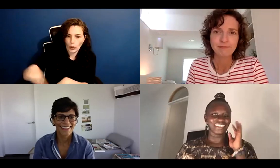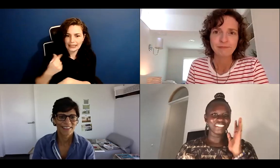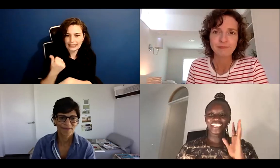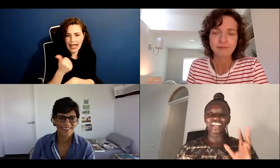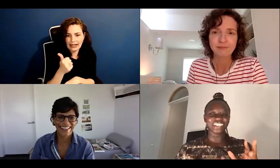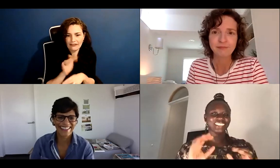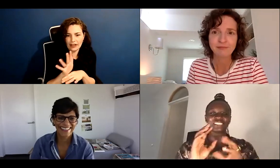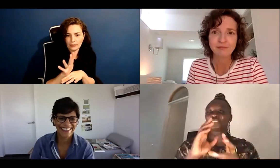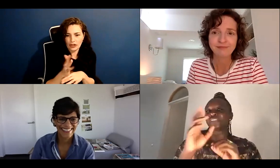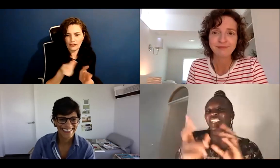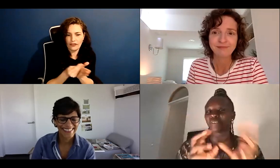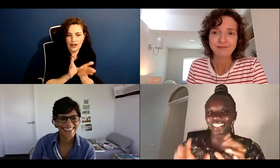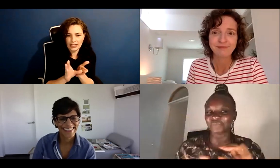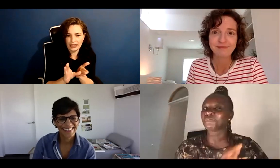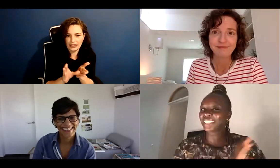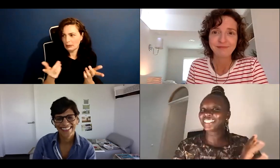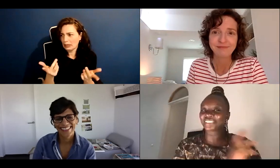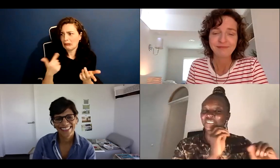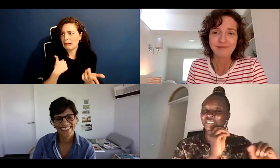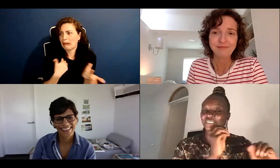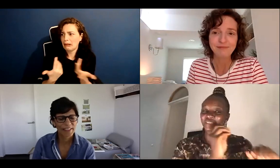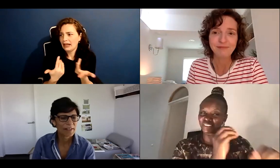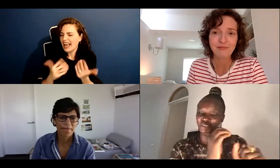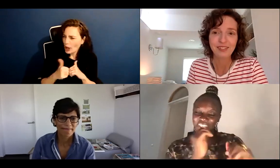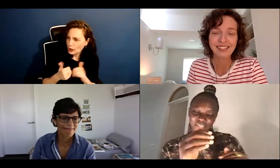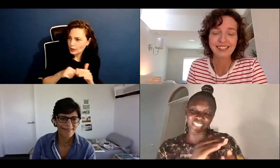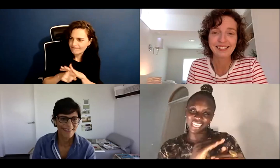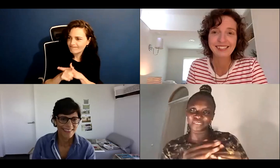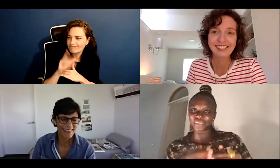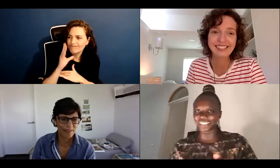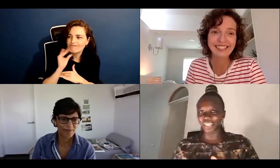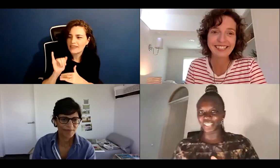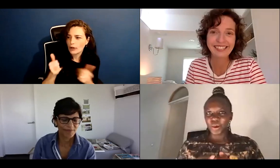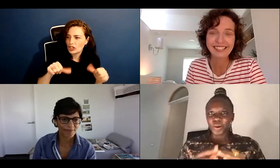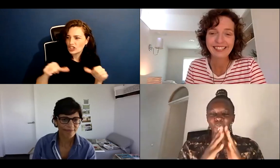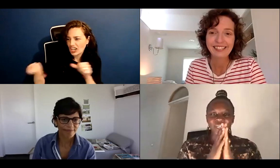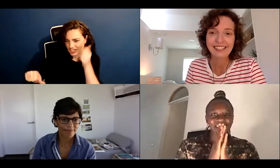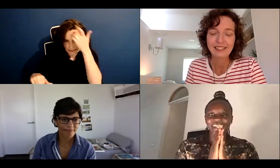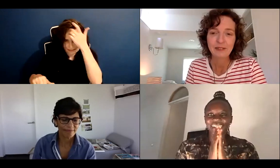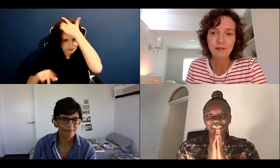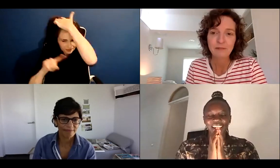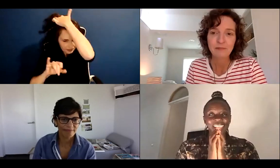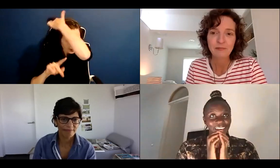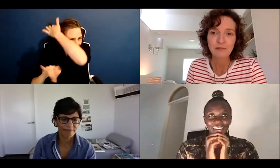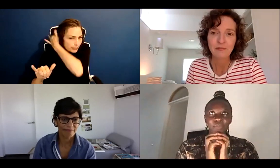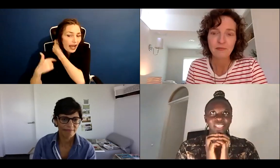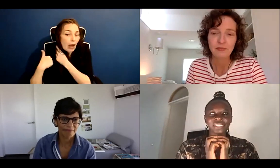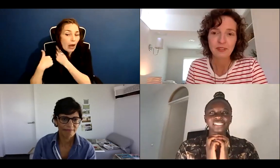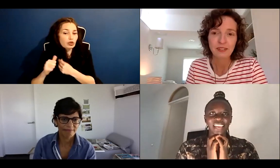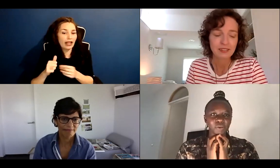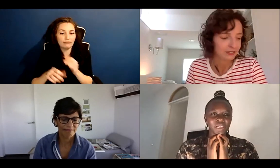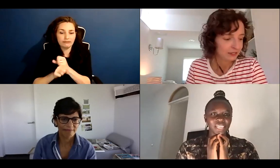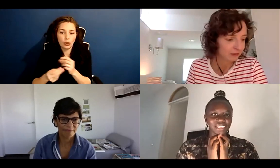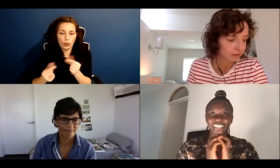Oh, okay. I'll just do really quickly, but Meena is the good way with the timelines. But like, yeah, I mean,